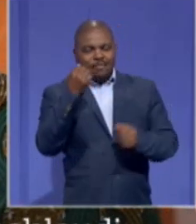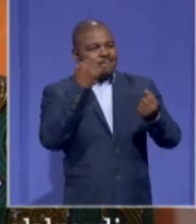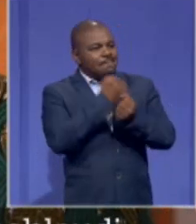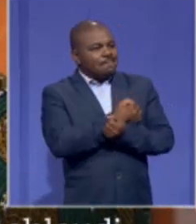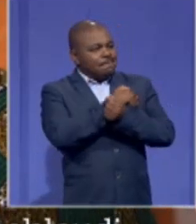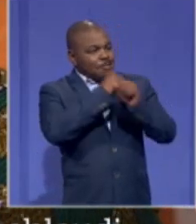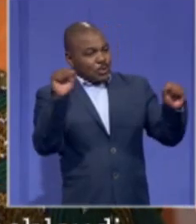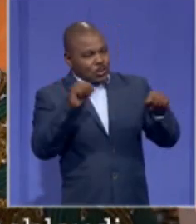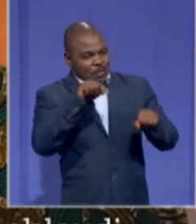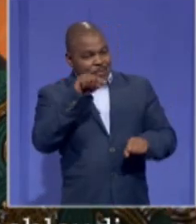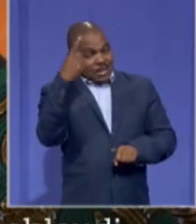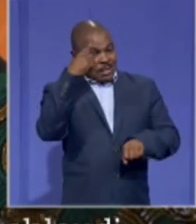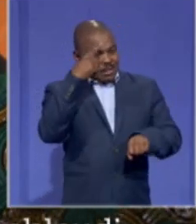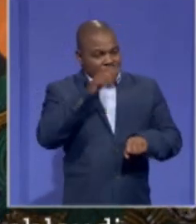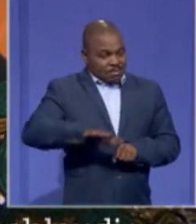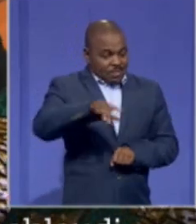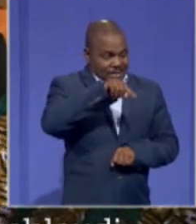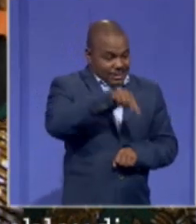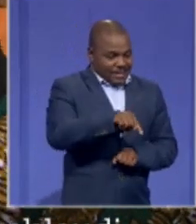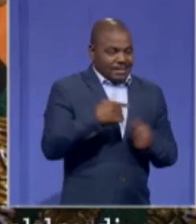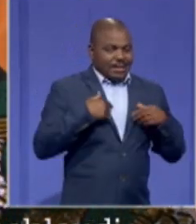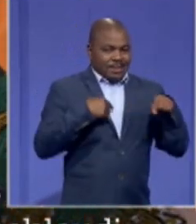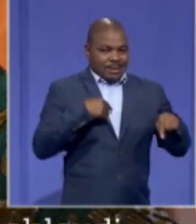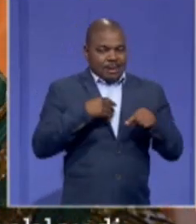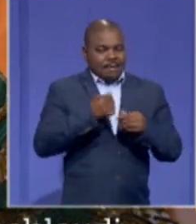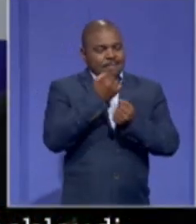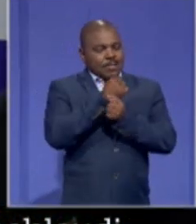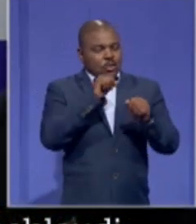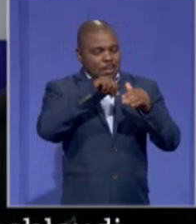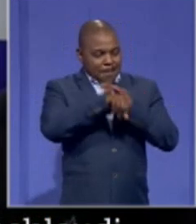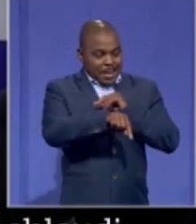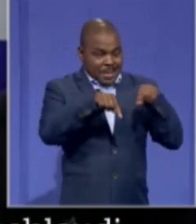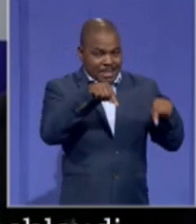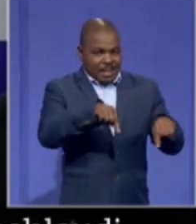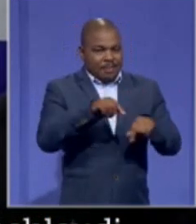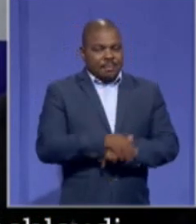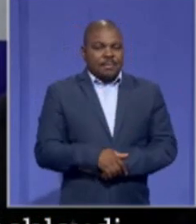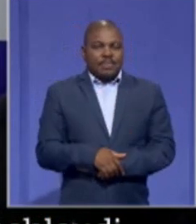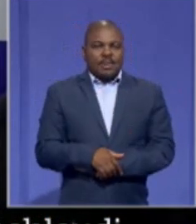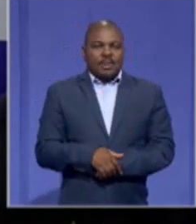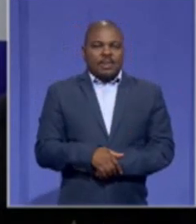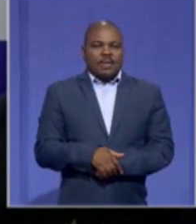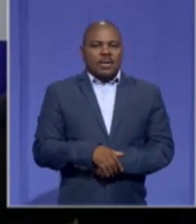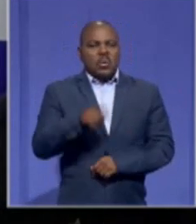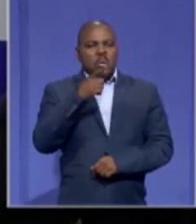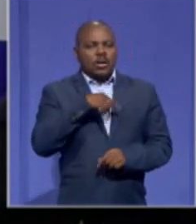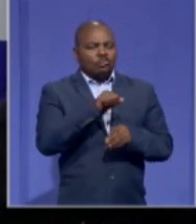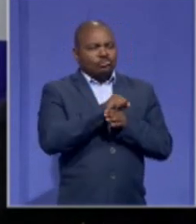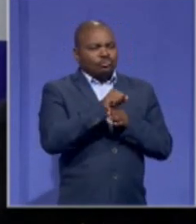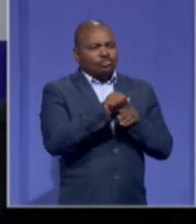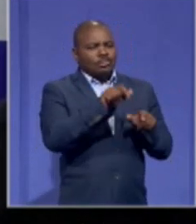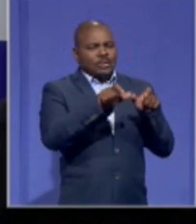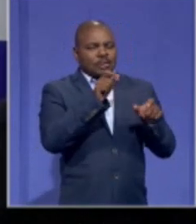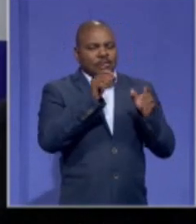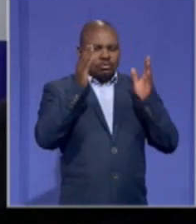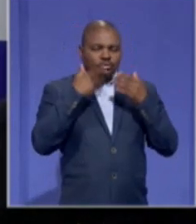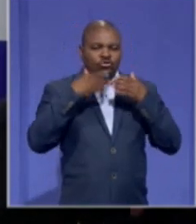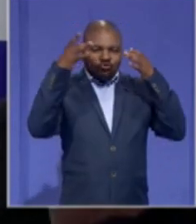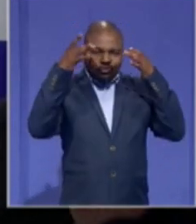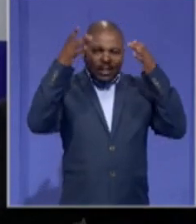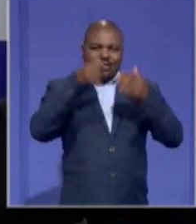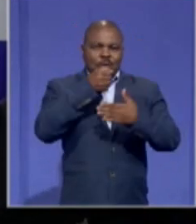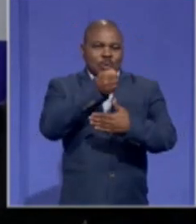is the first place to start in the country. This is the birthplace of freedom. We are training the chefs for them, and now our chefs